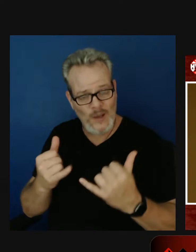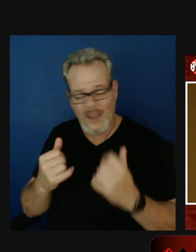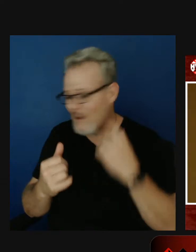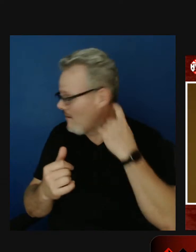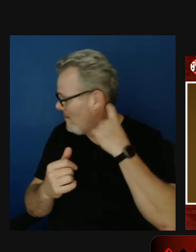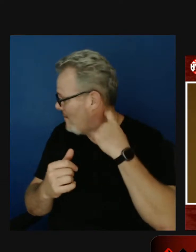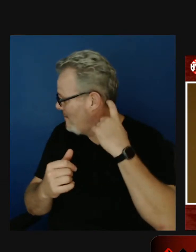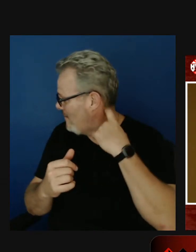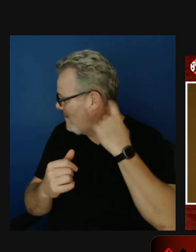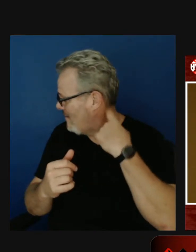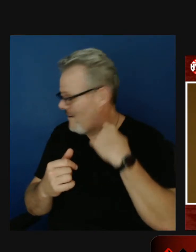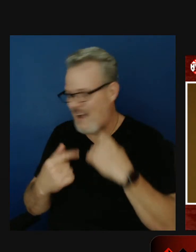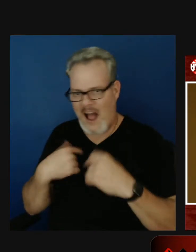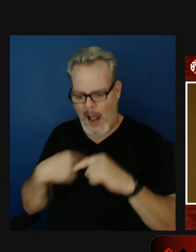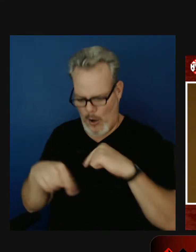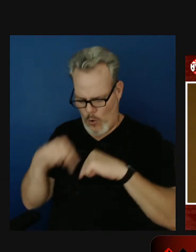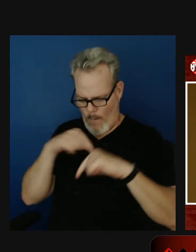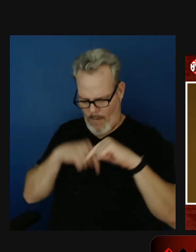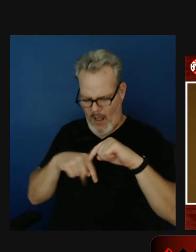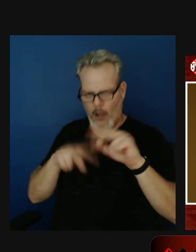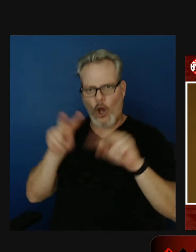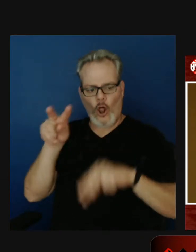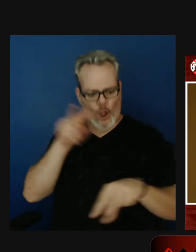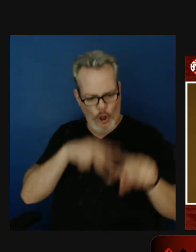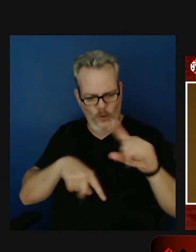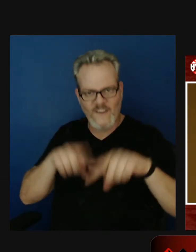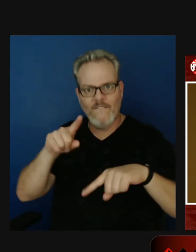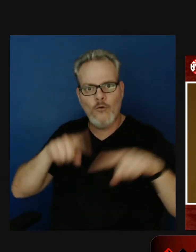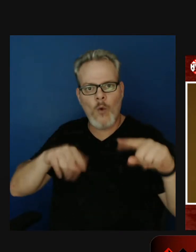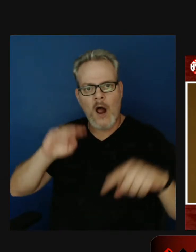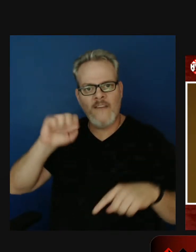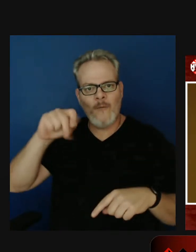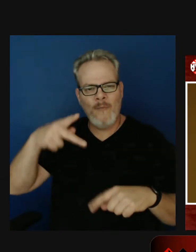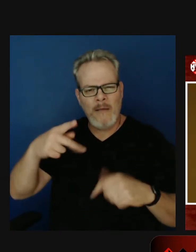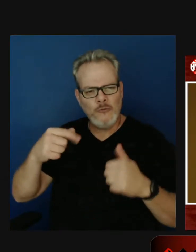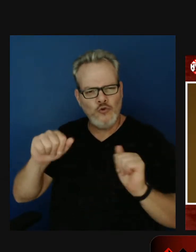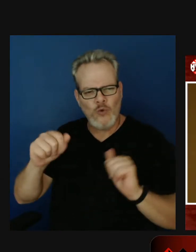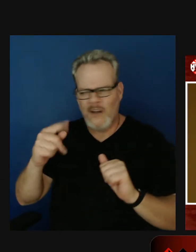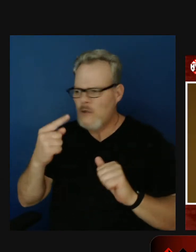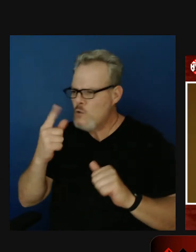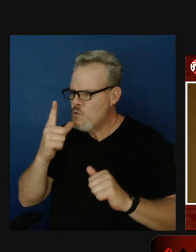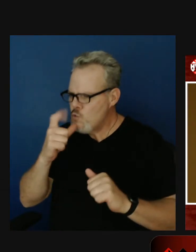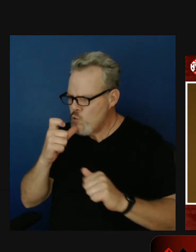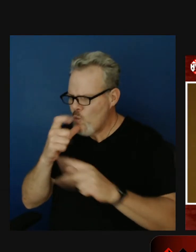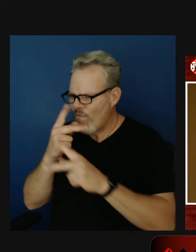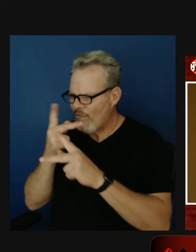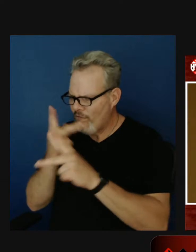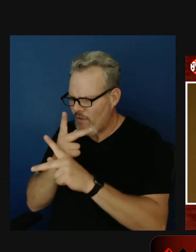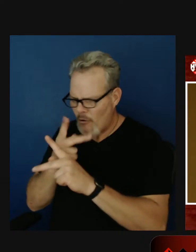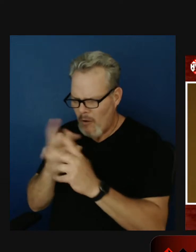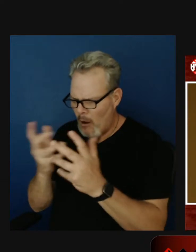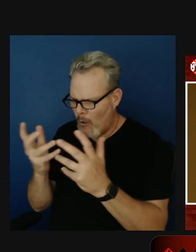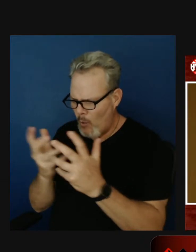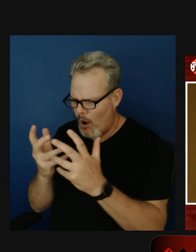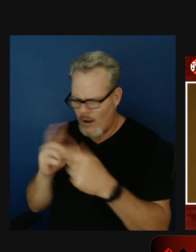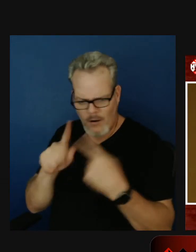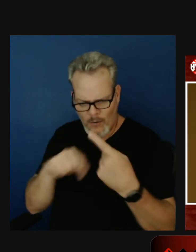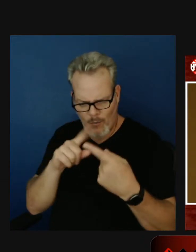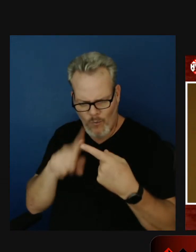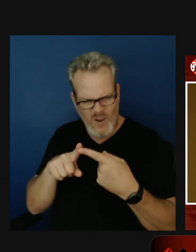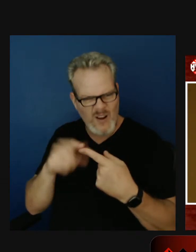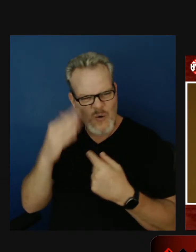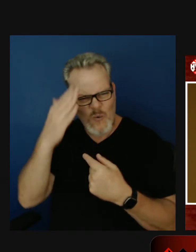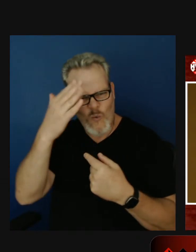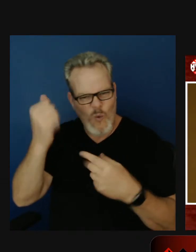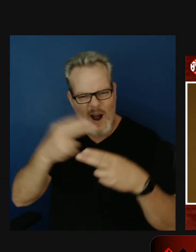maps through the past to try and figure out who figured out what and when, and why did they call it this, this, or